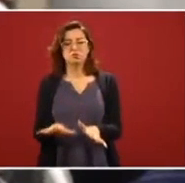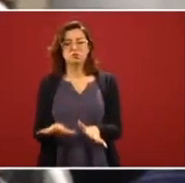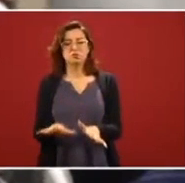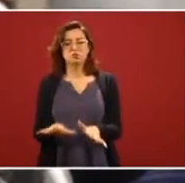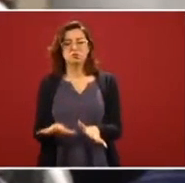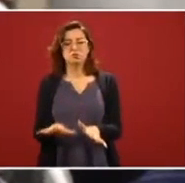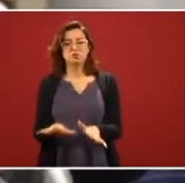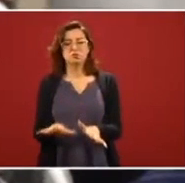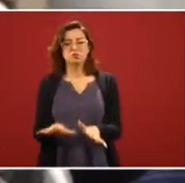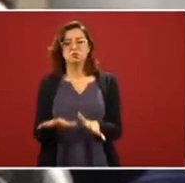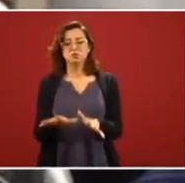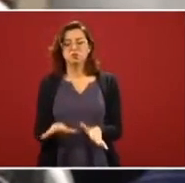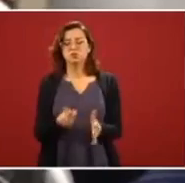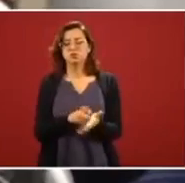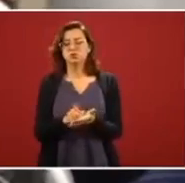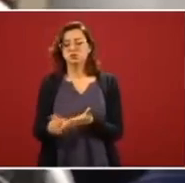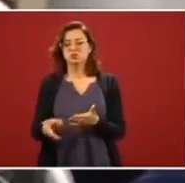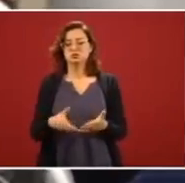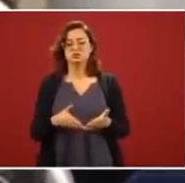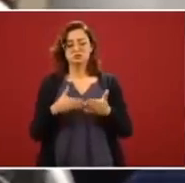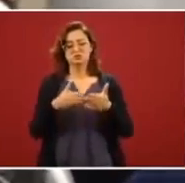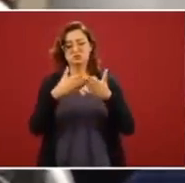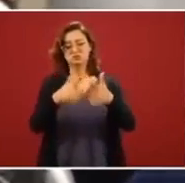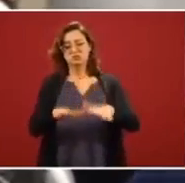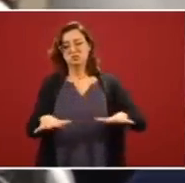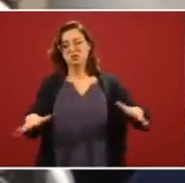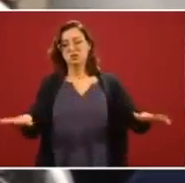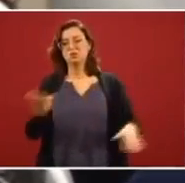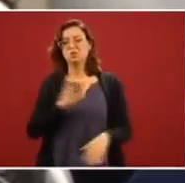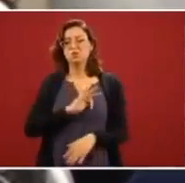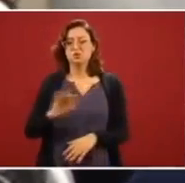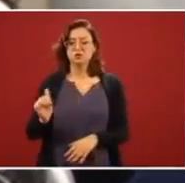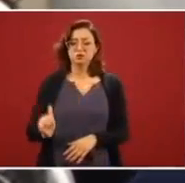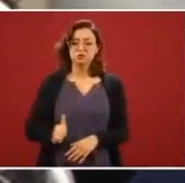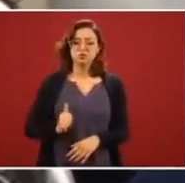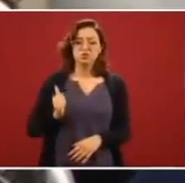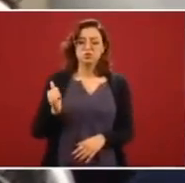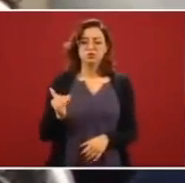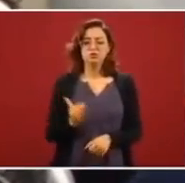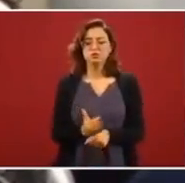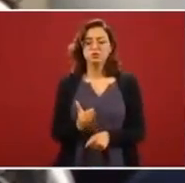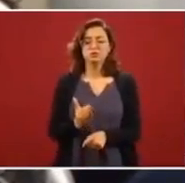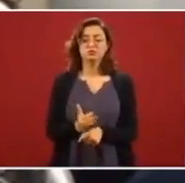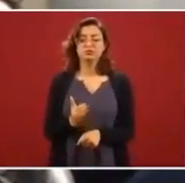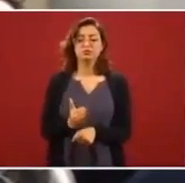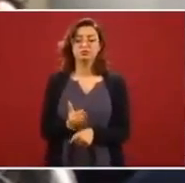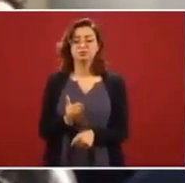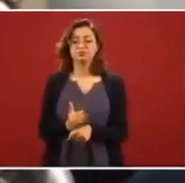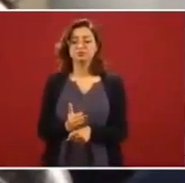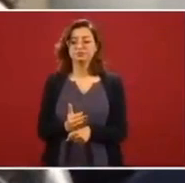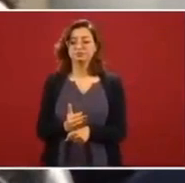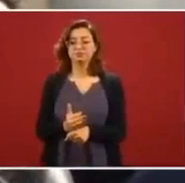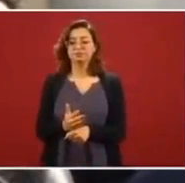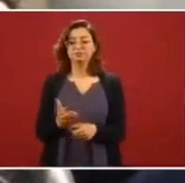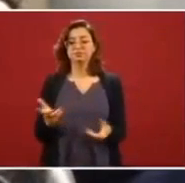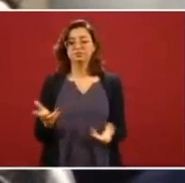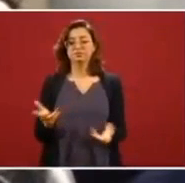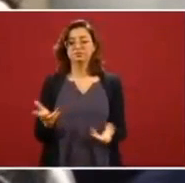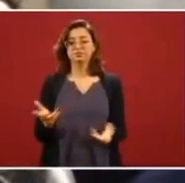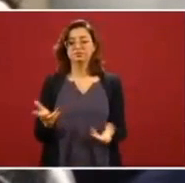sea or marine. y que podía aprovechar este tiempo que se está pretendiendo hacer un